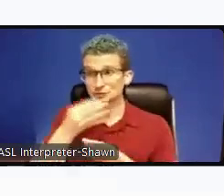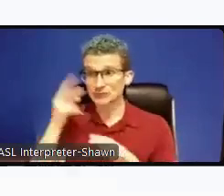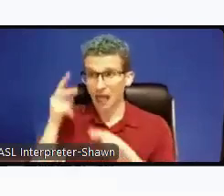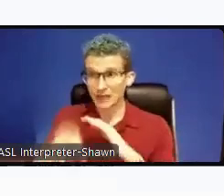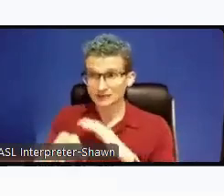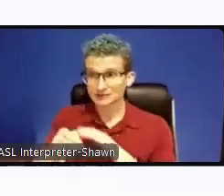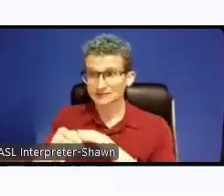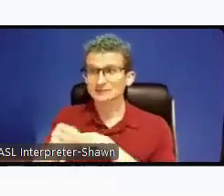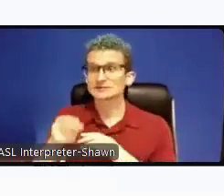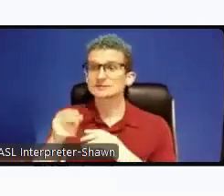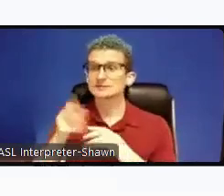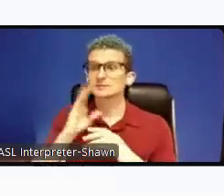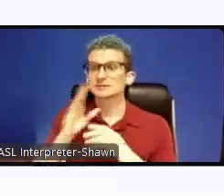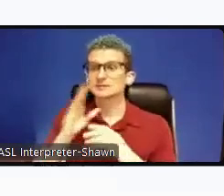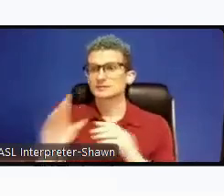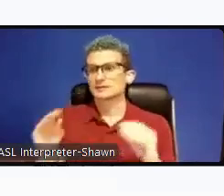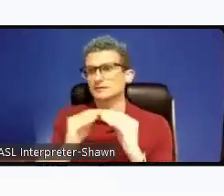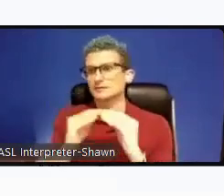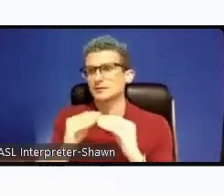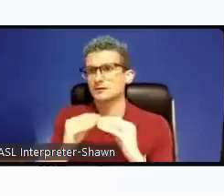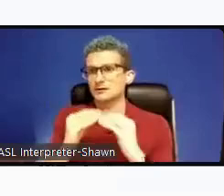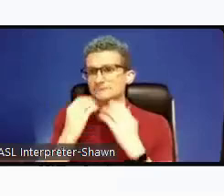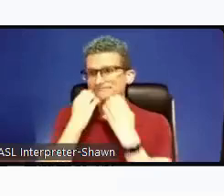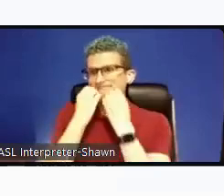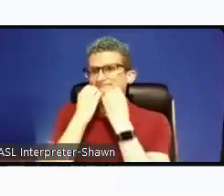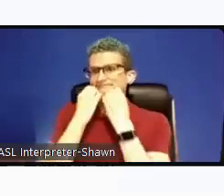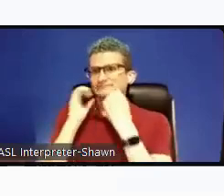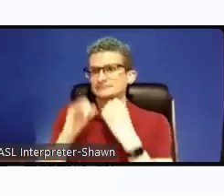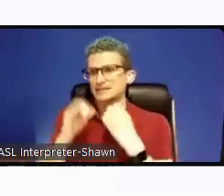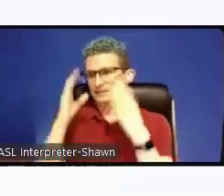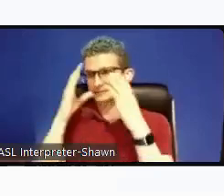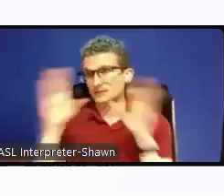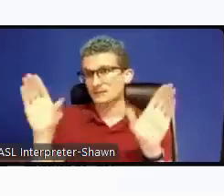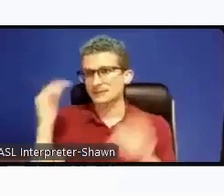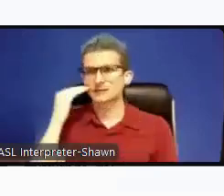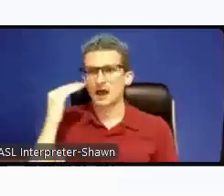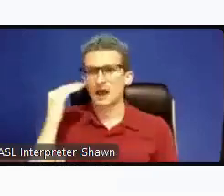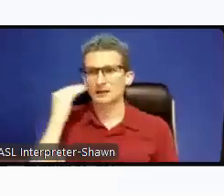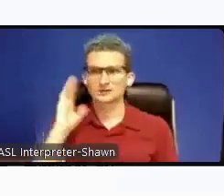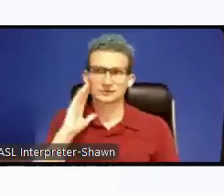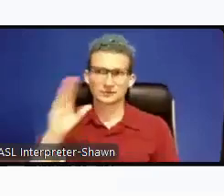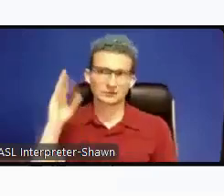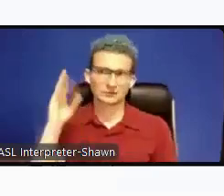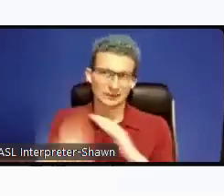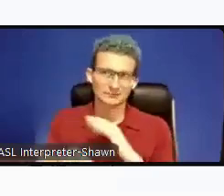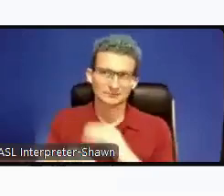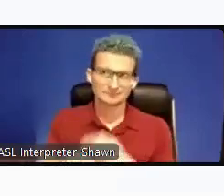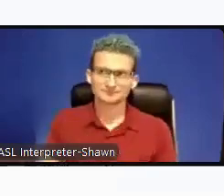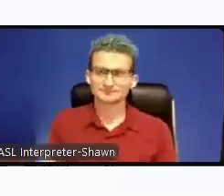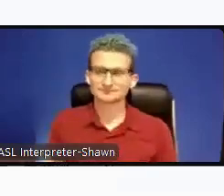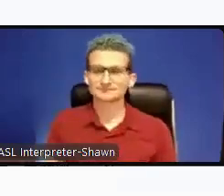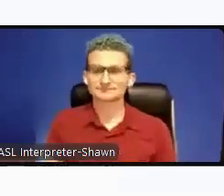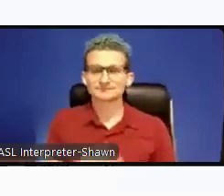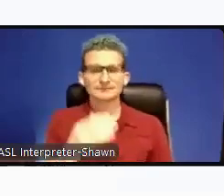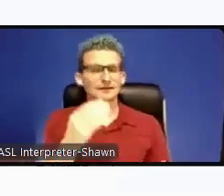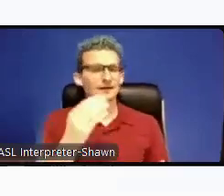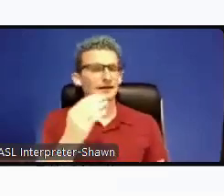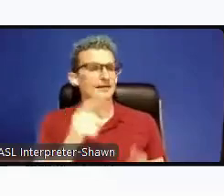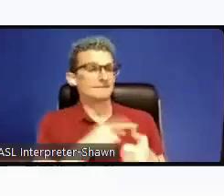more valuable because we know it's coming, right? That's public knowledge, it's coming. And I will say that the first metric on the mental health